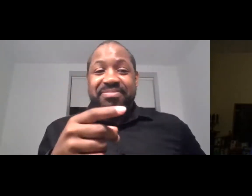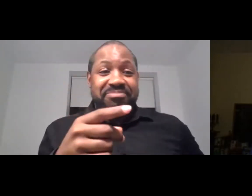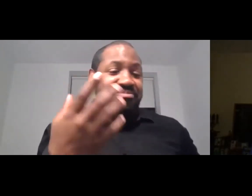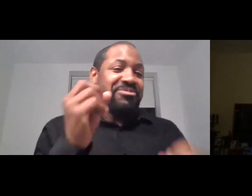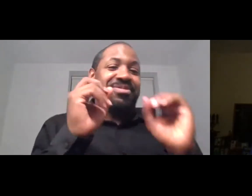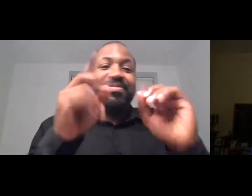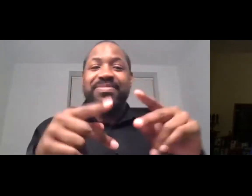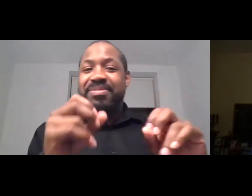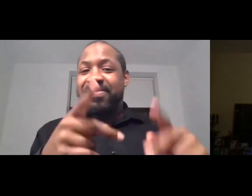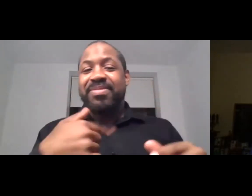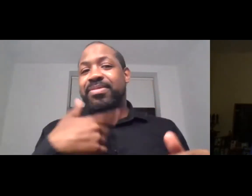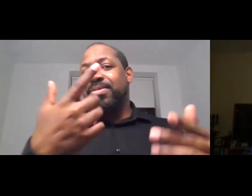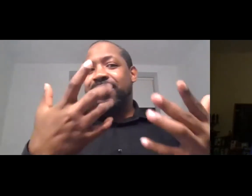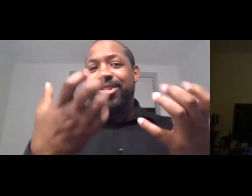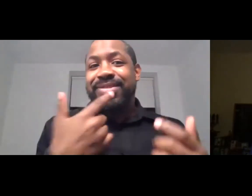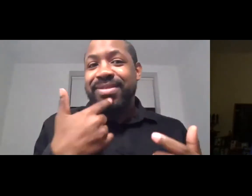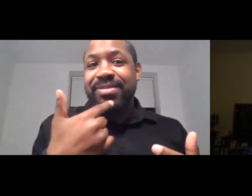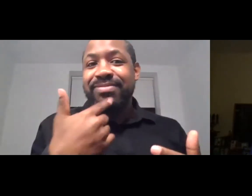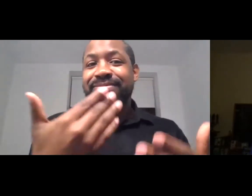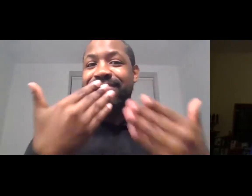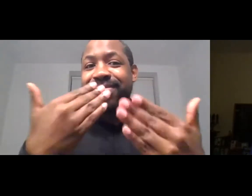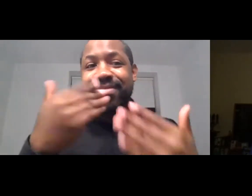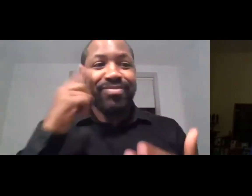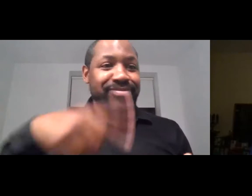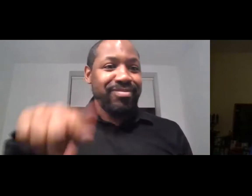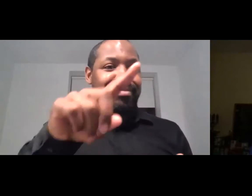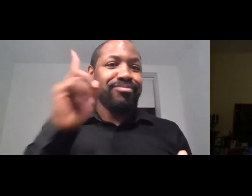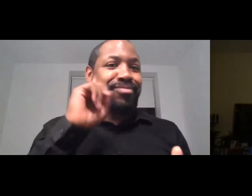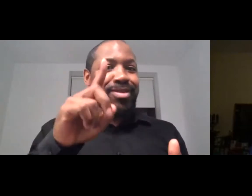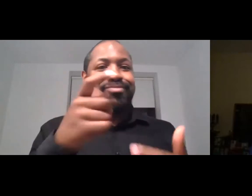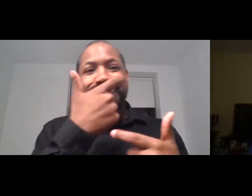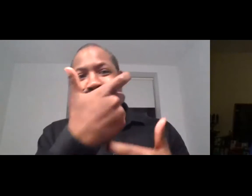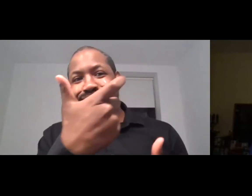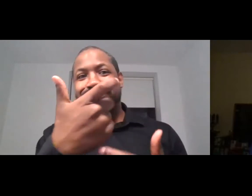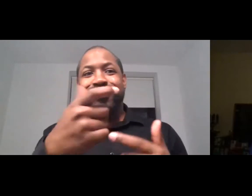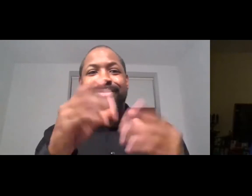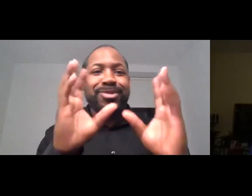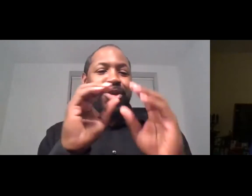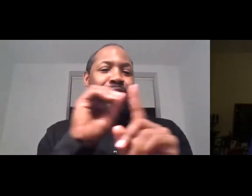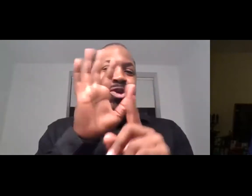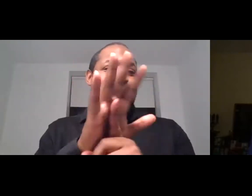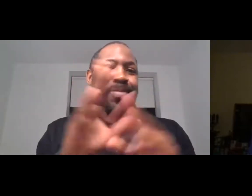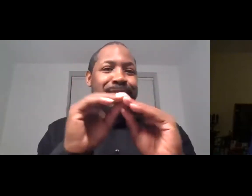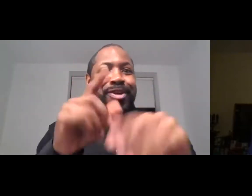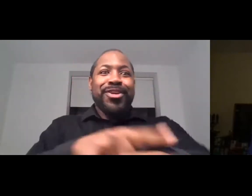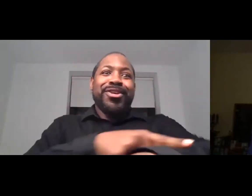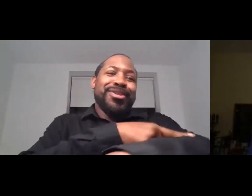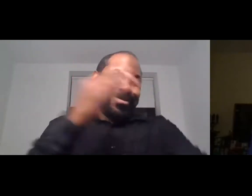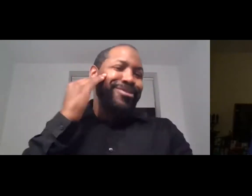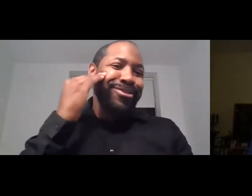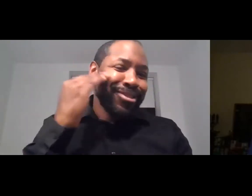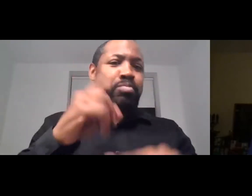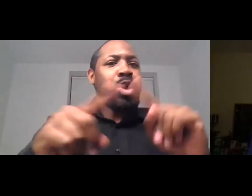Okay. Well, I want to say thank you so much for your attention, your